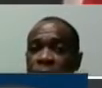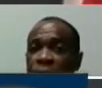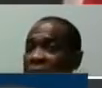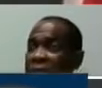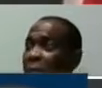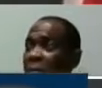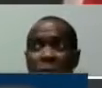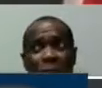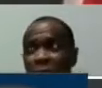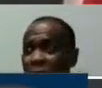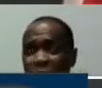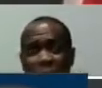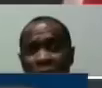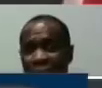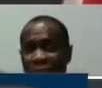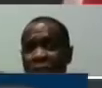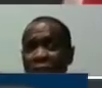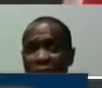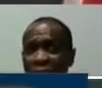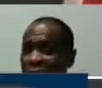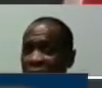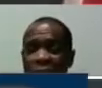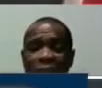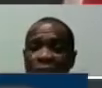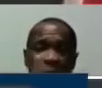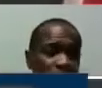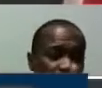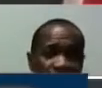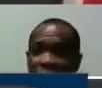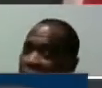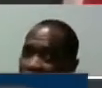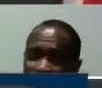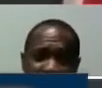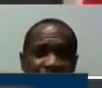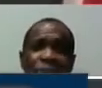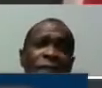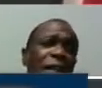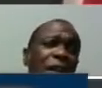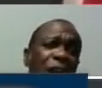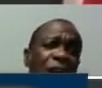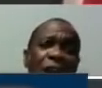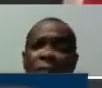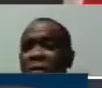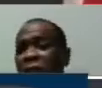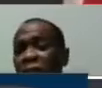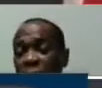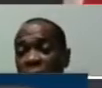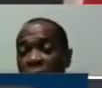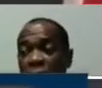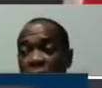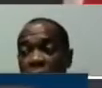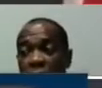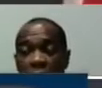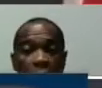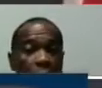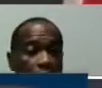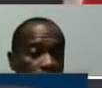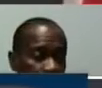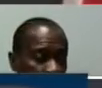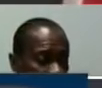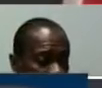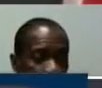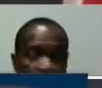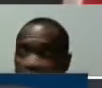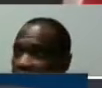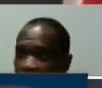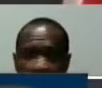and traumatic. While they are in that situation, there are other people exercising their rights, and their rights are